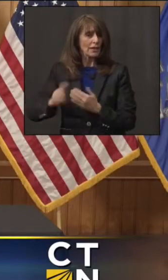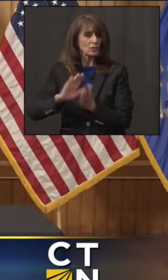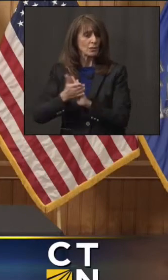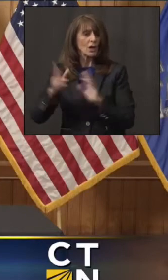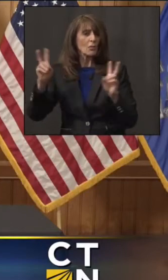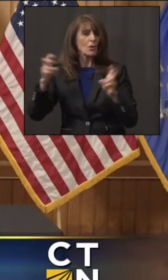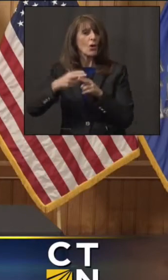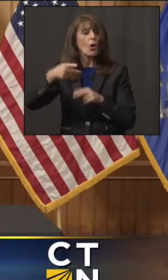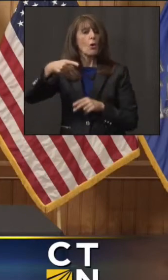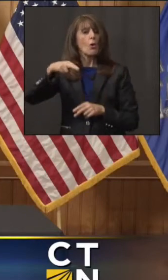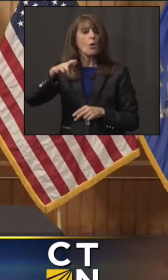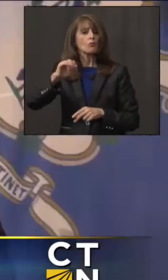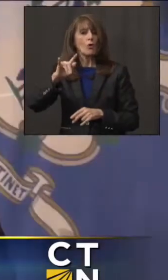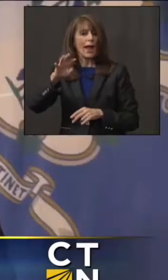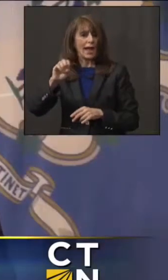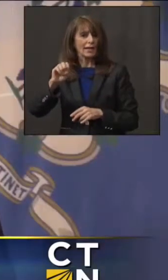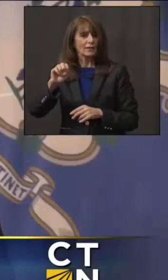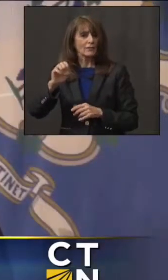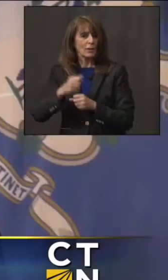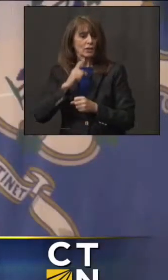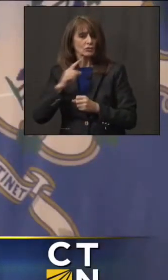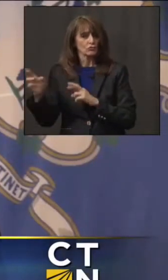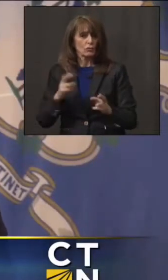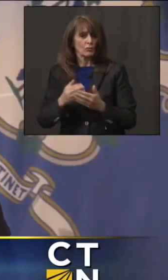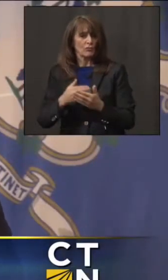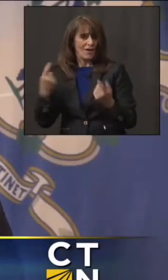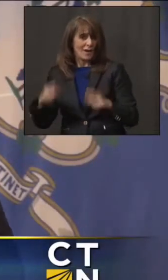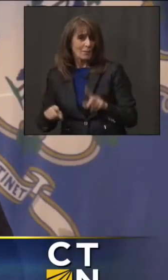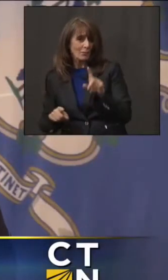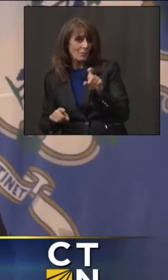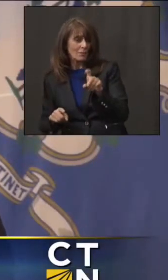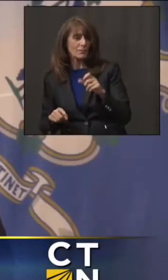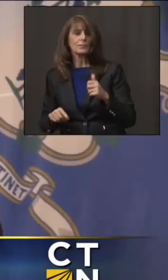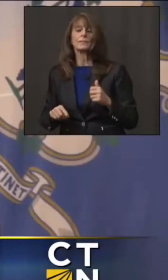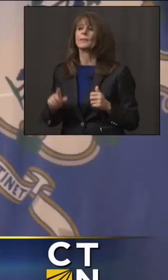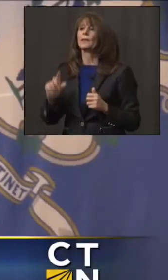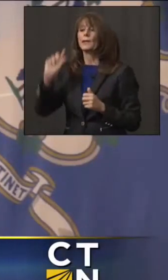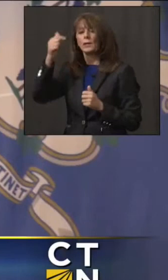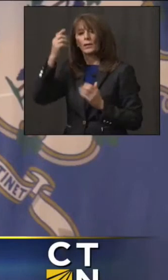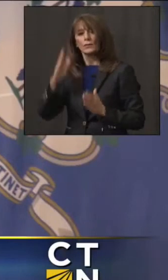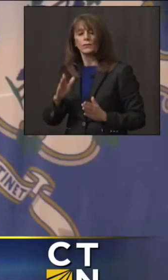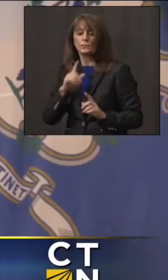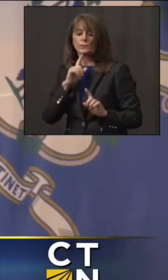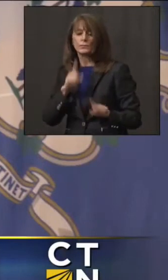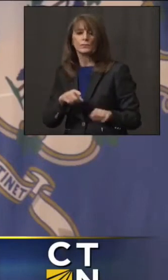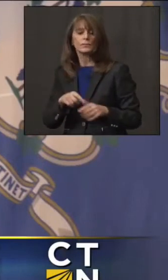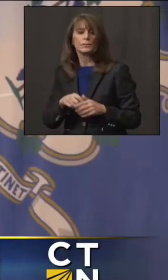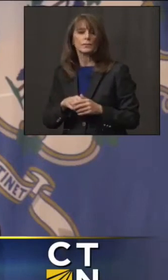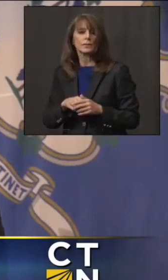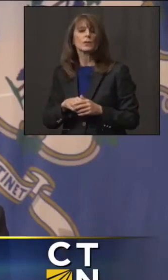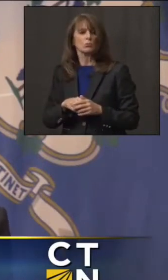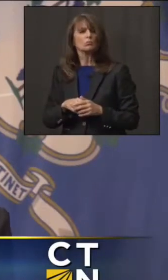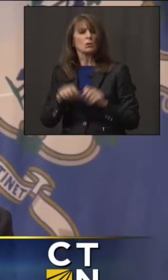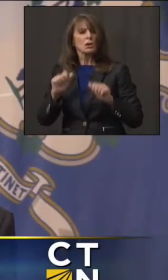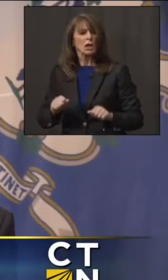proactive? I think that would be a next step. As we've said, though, we can do that on relatively short order. We haven't had any of the